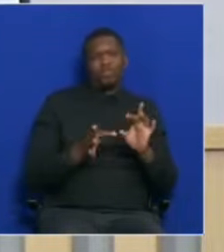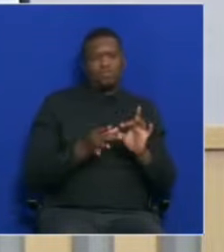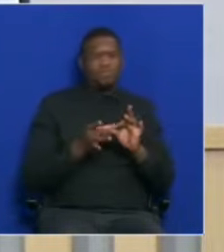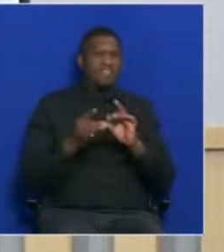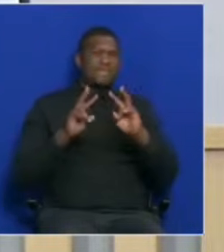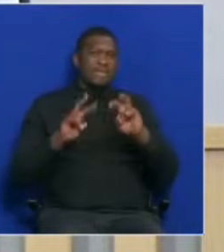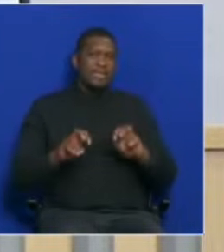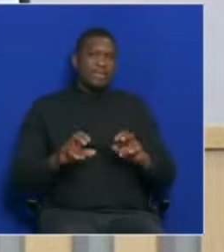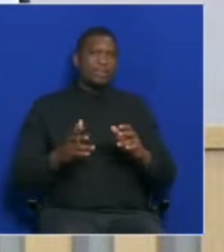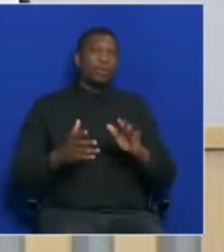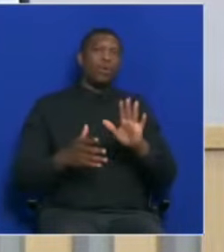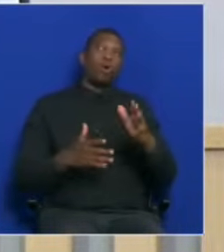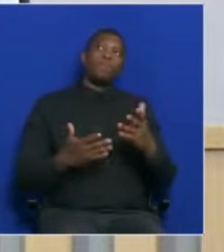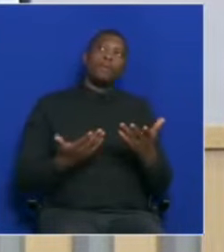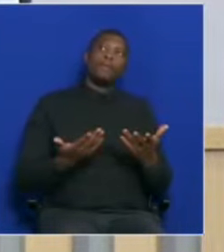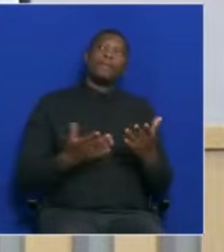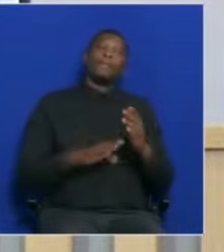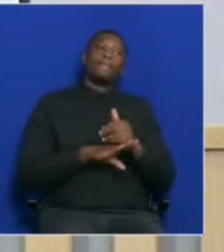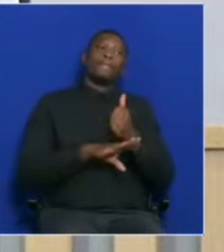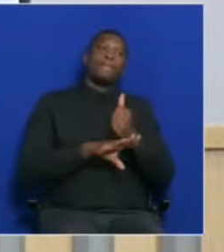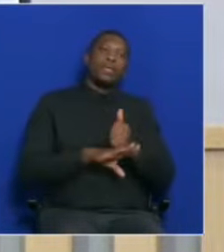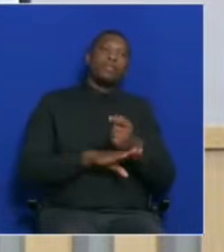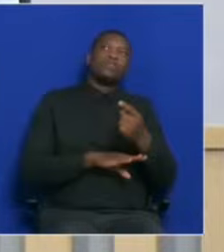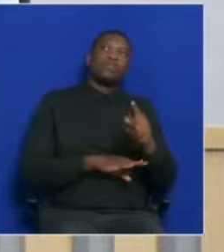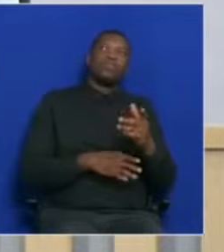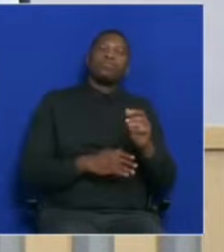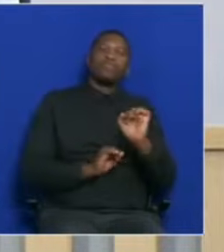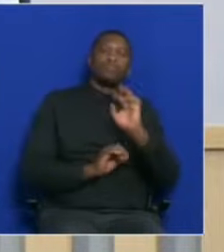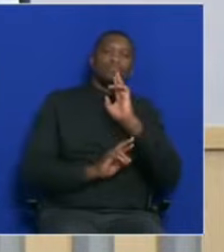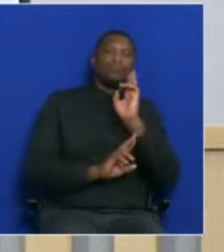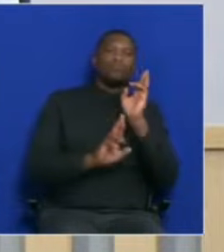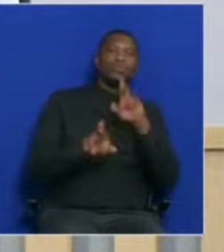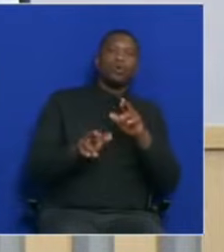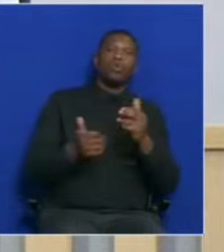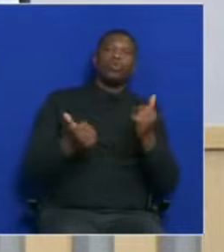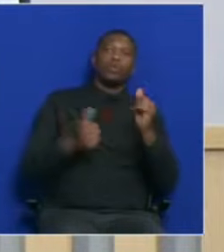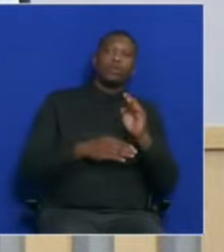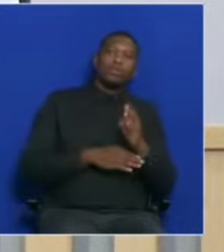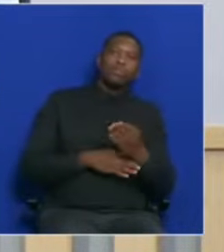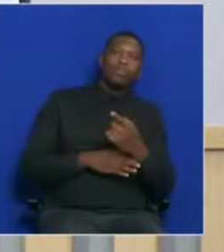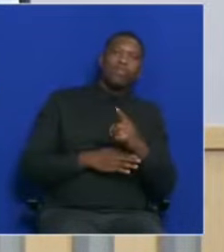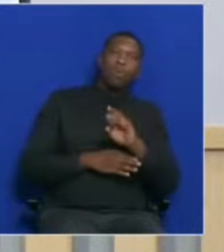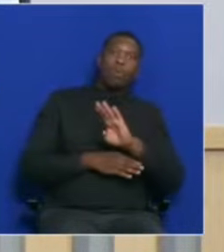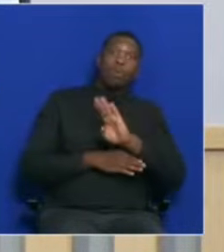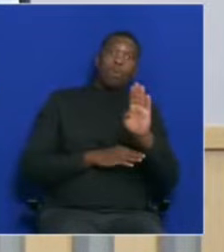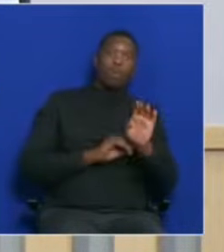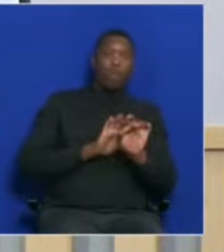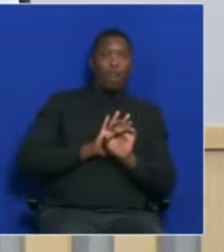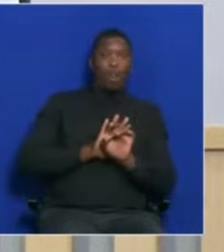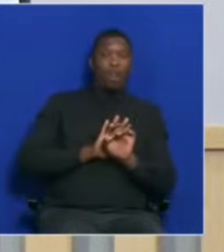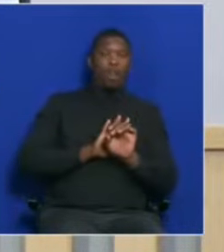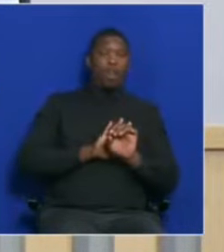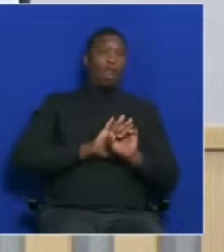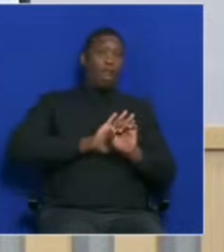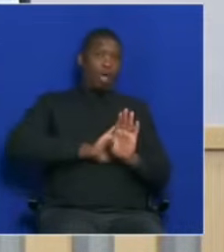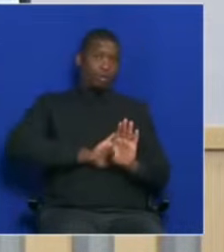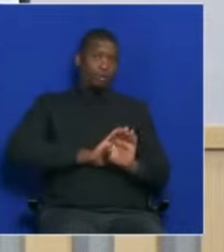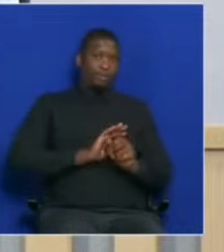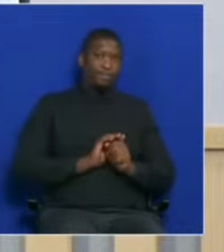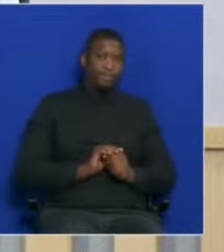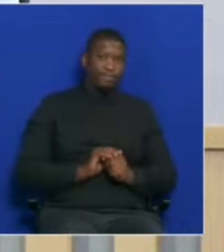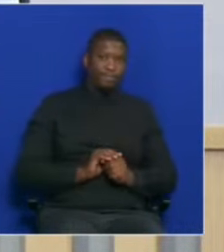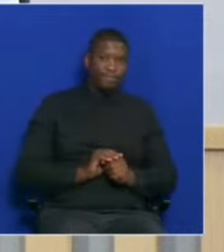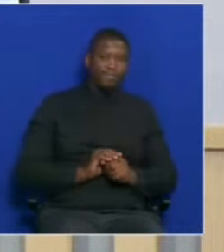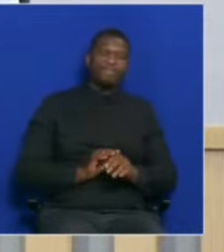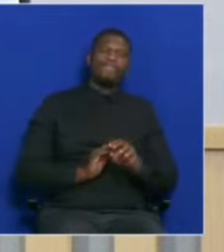on the report that was already there on the blue lights investigation. Ms. Boyce, 6.42